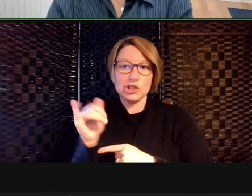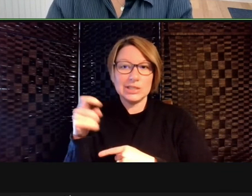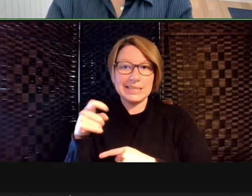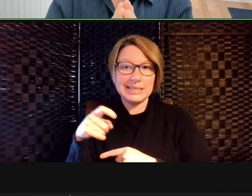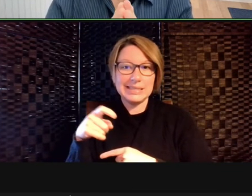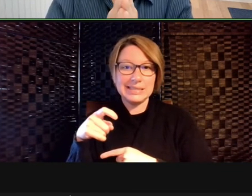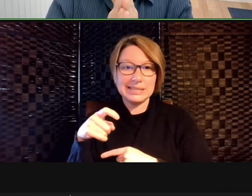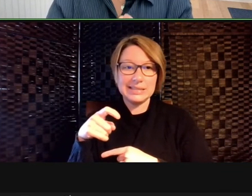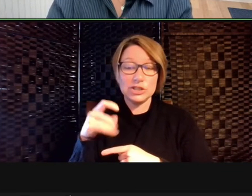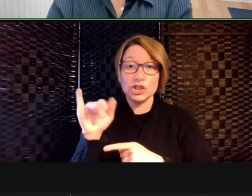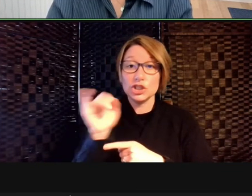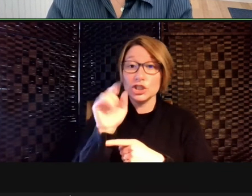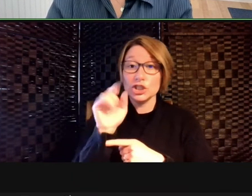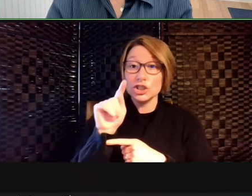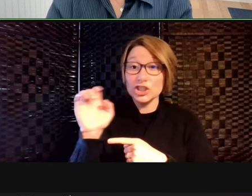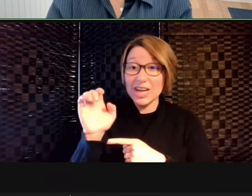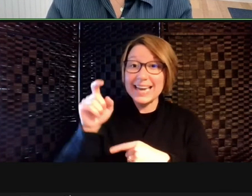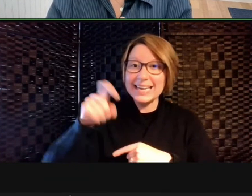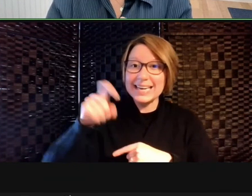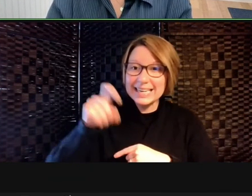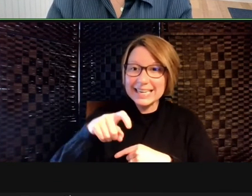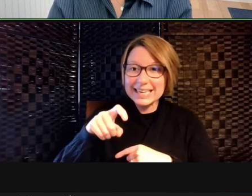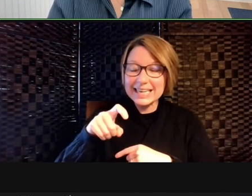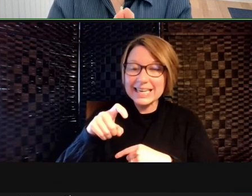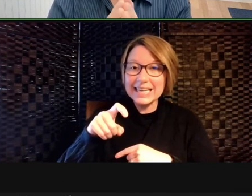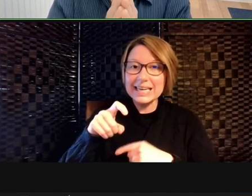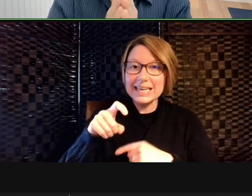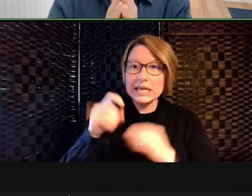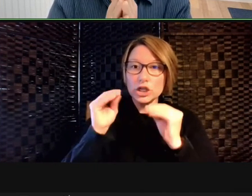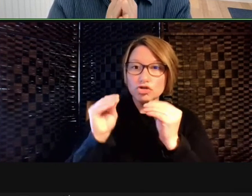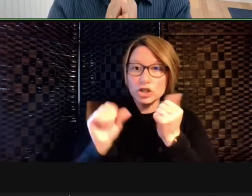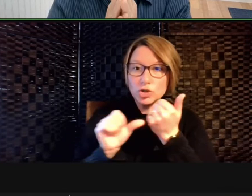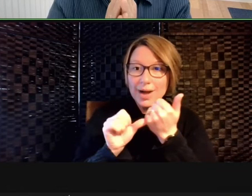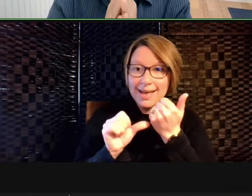Jet needed an instructional aid that knew some good